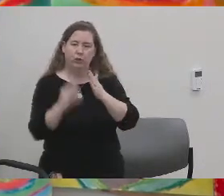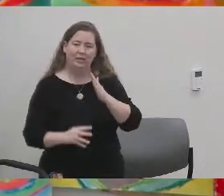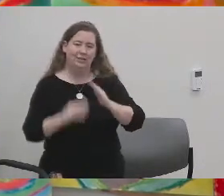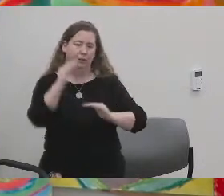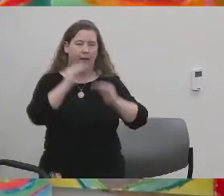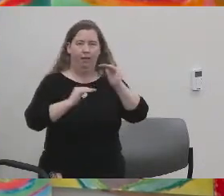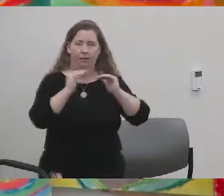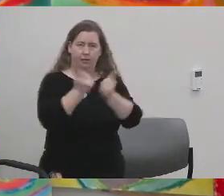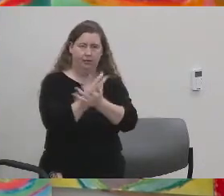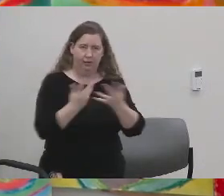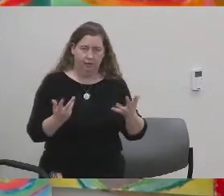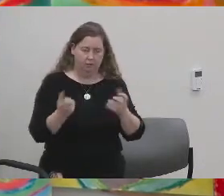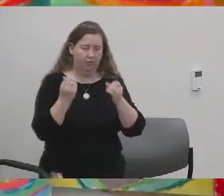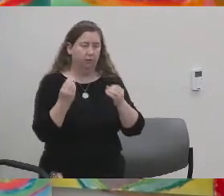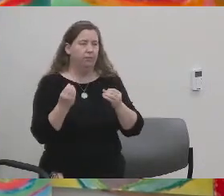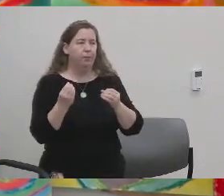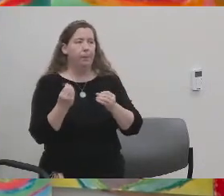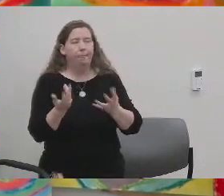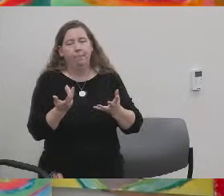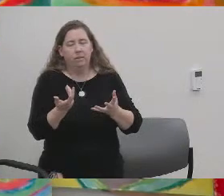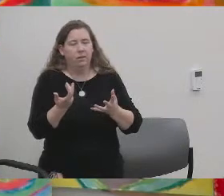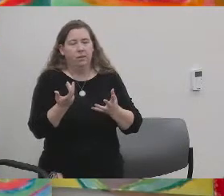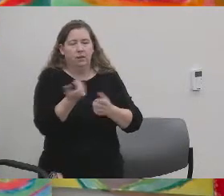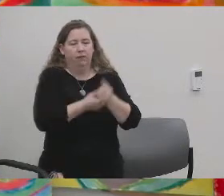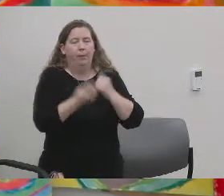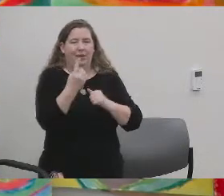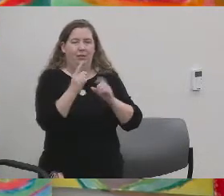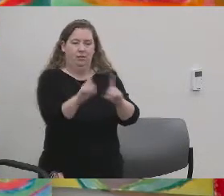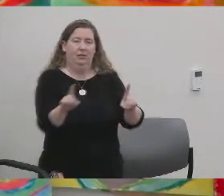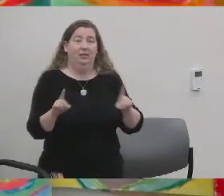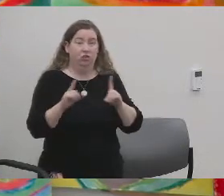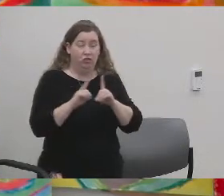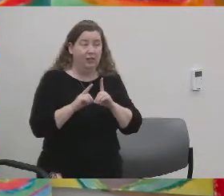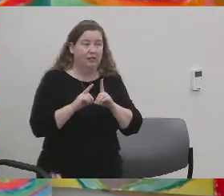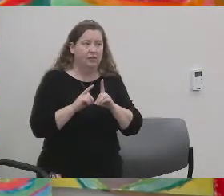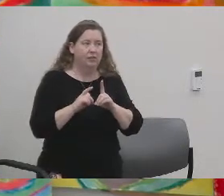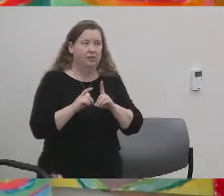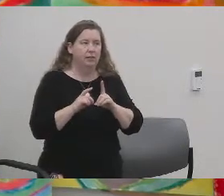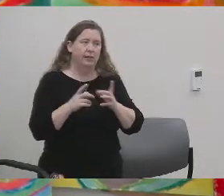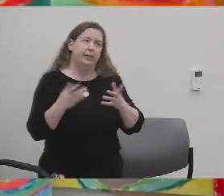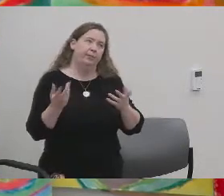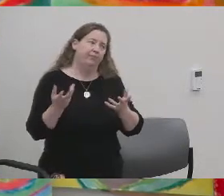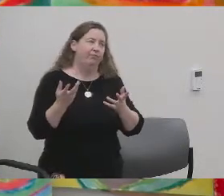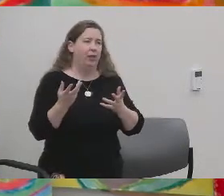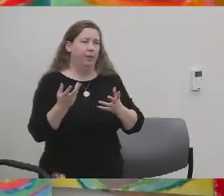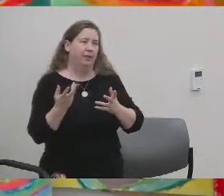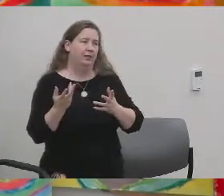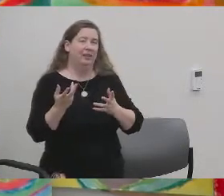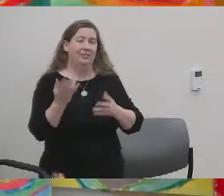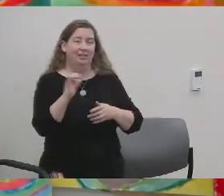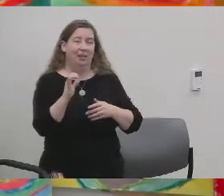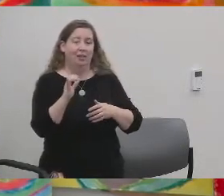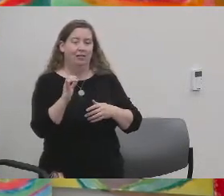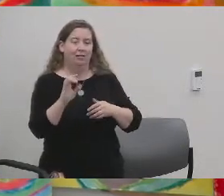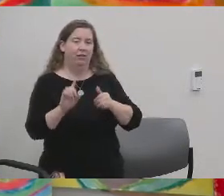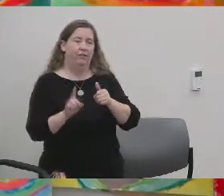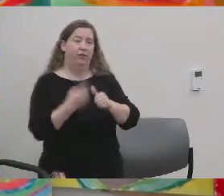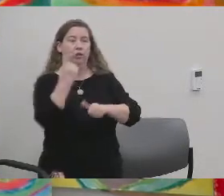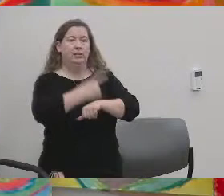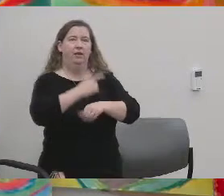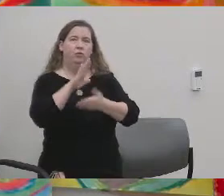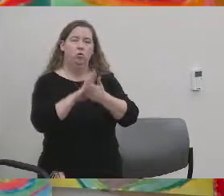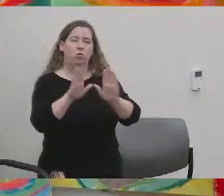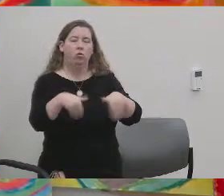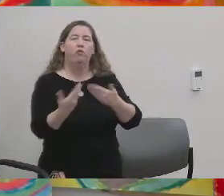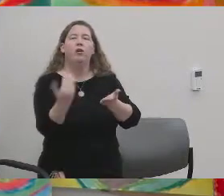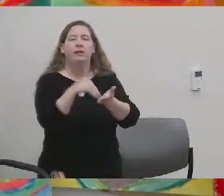out. So for really everybody in the district, it almost could be like back to the first day of school. January is a new start to our school year.